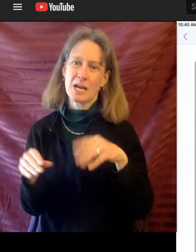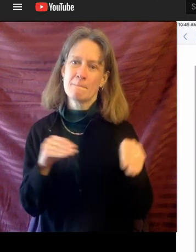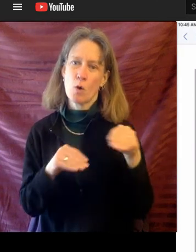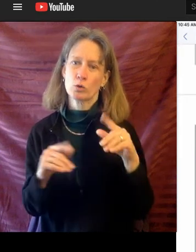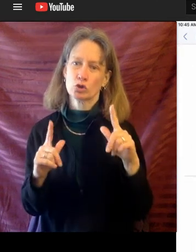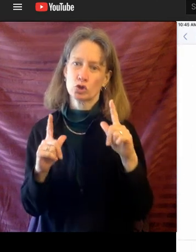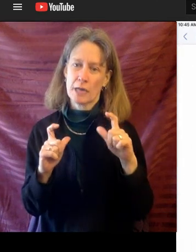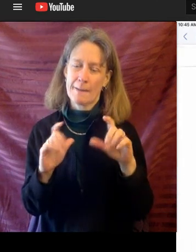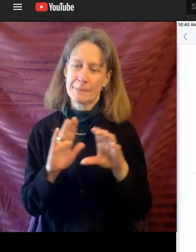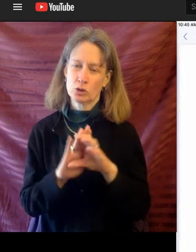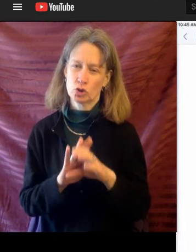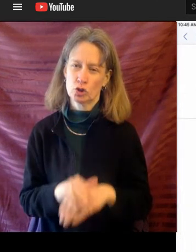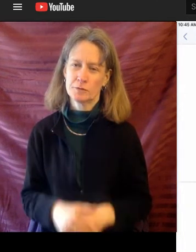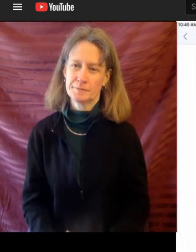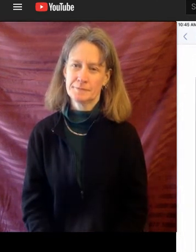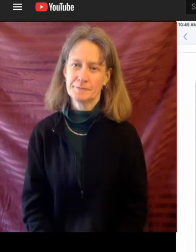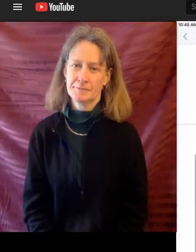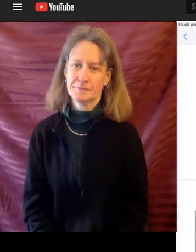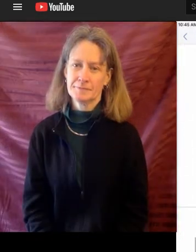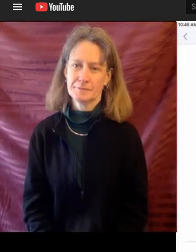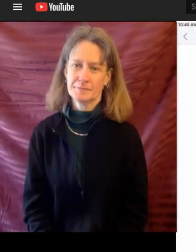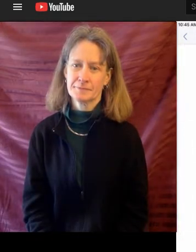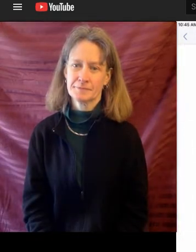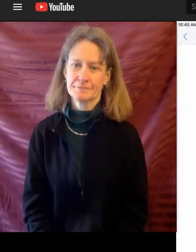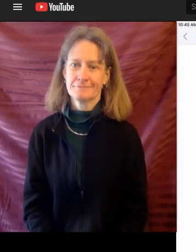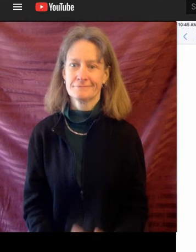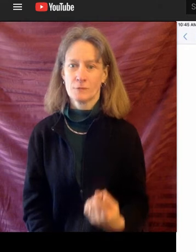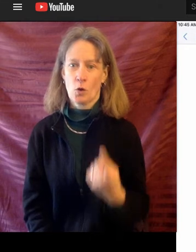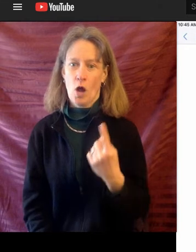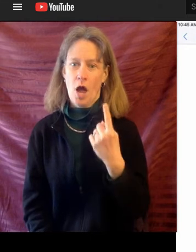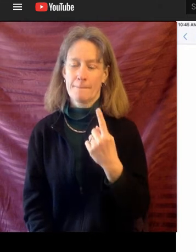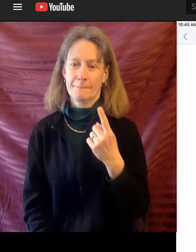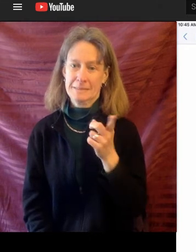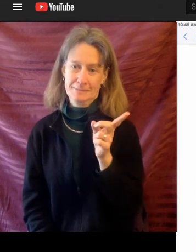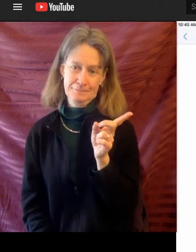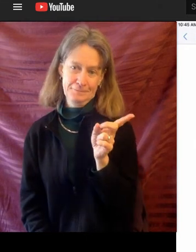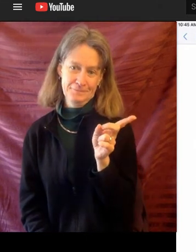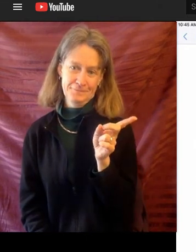picture. So I'm going to go back up to here,